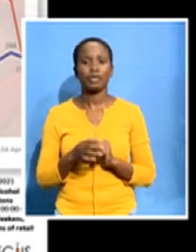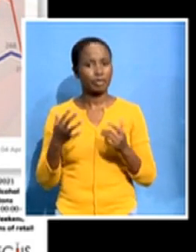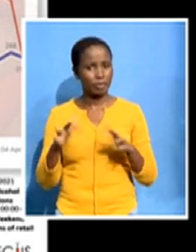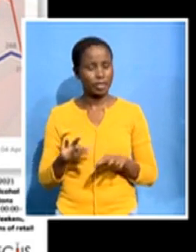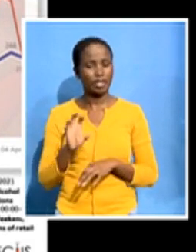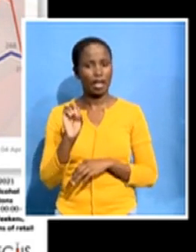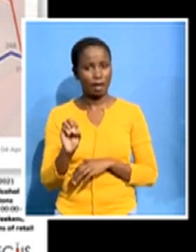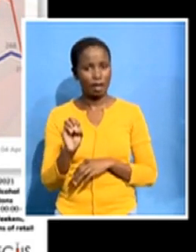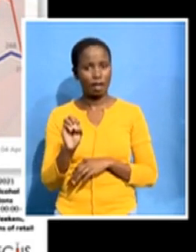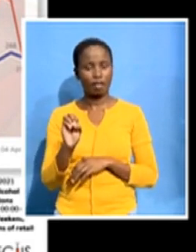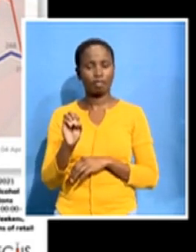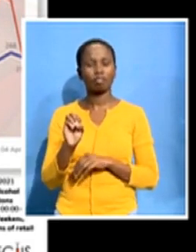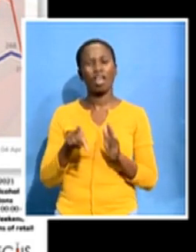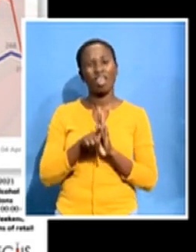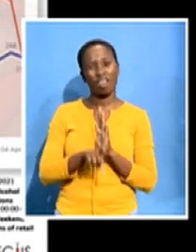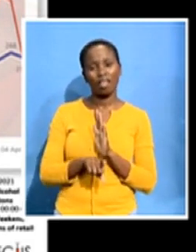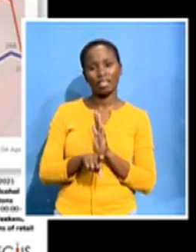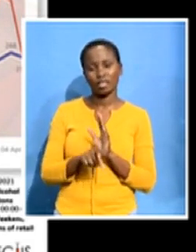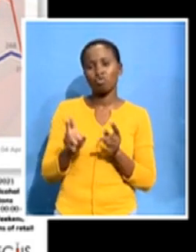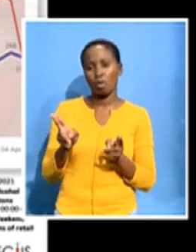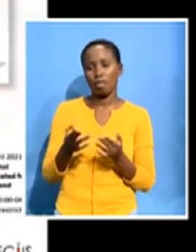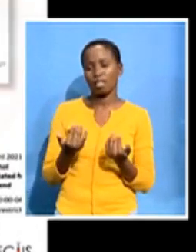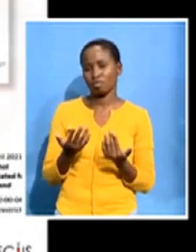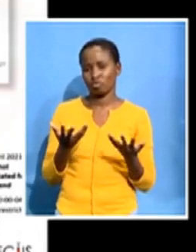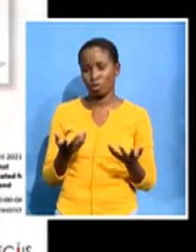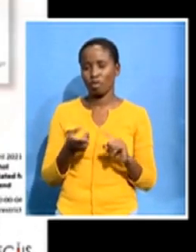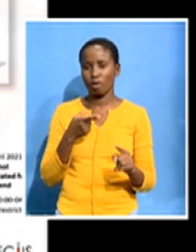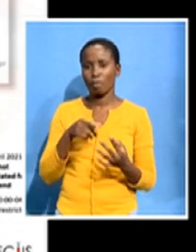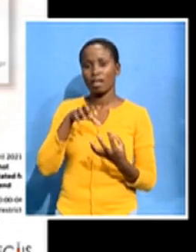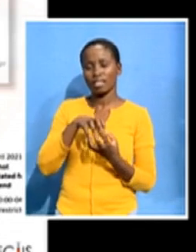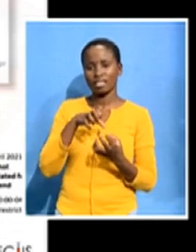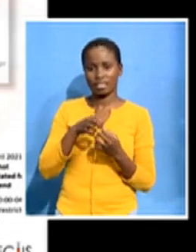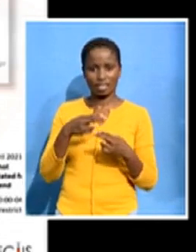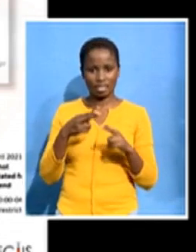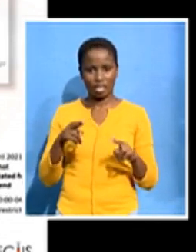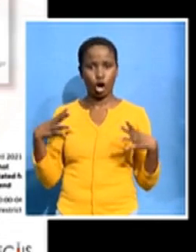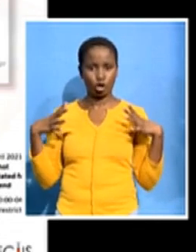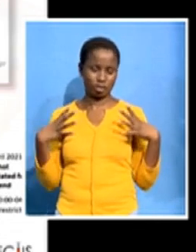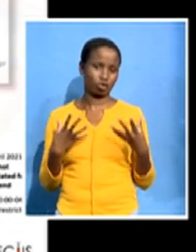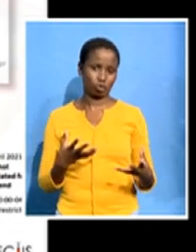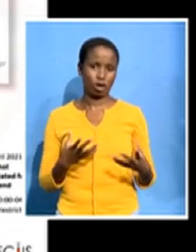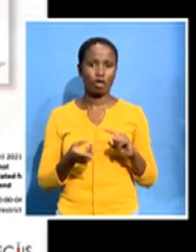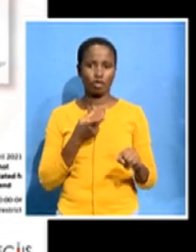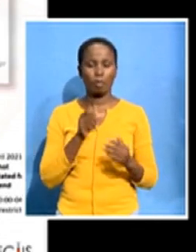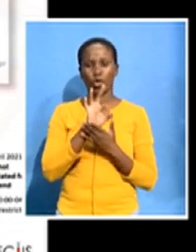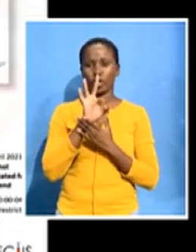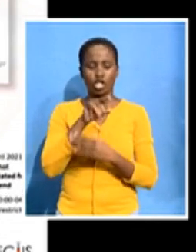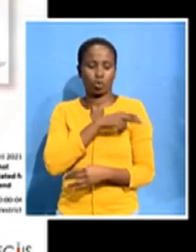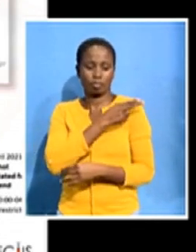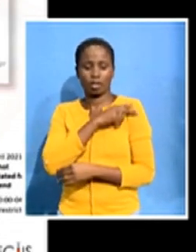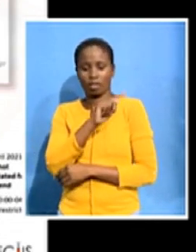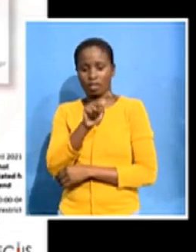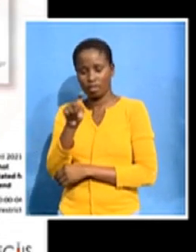normally expected for Easter in terms of trauma cases at these 13 hospitals. We also then looked at,